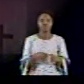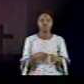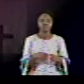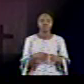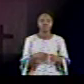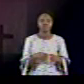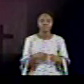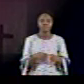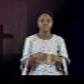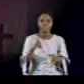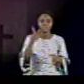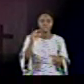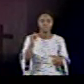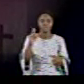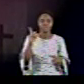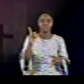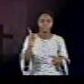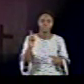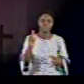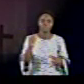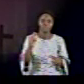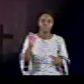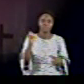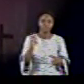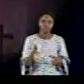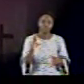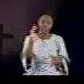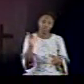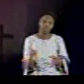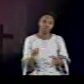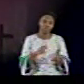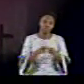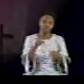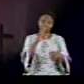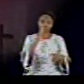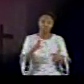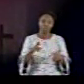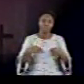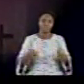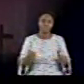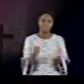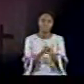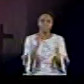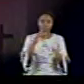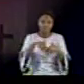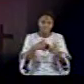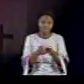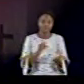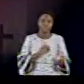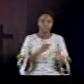Kidney problem, you are here. That is why I received my healing.